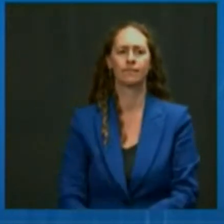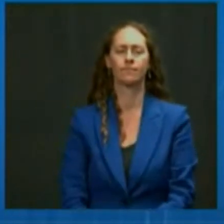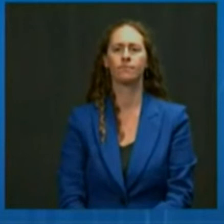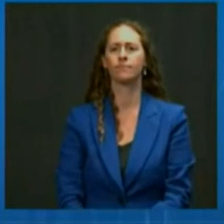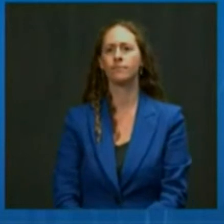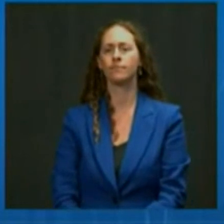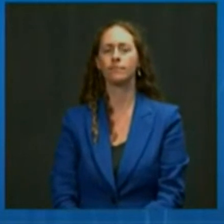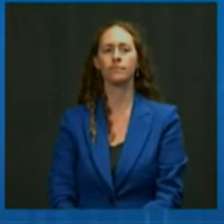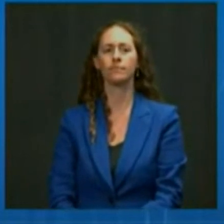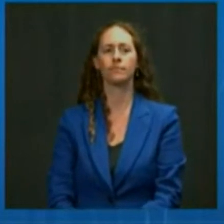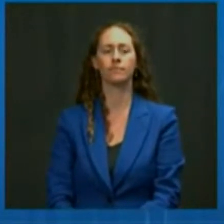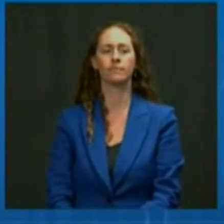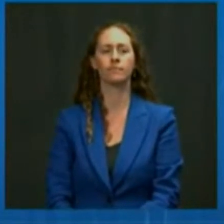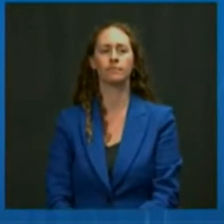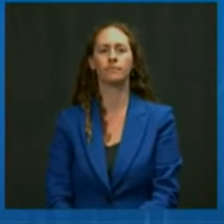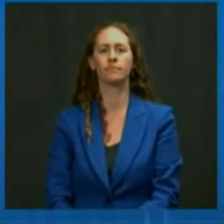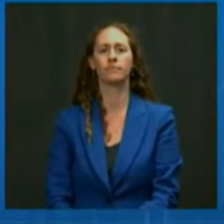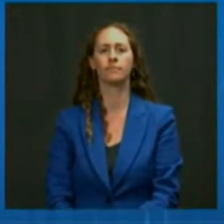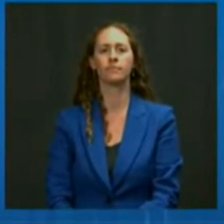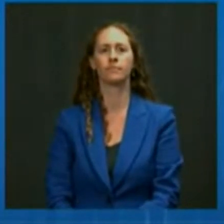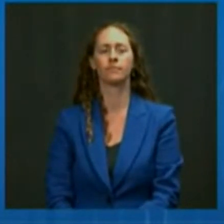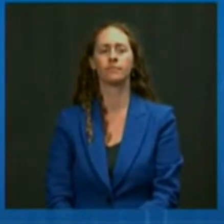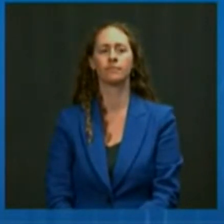Felicia Schwartz at the Wall Street Journal.